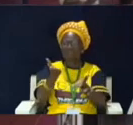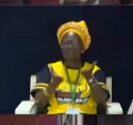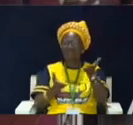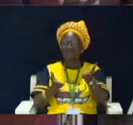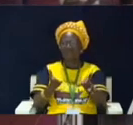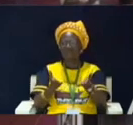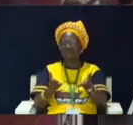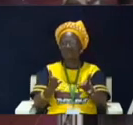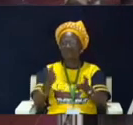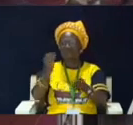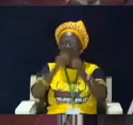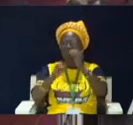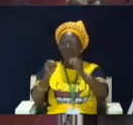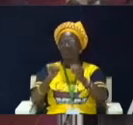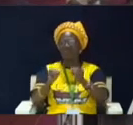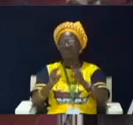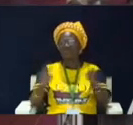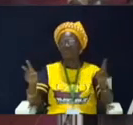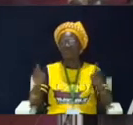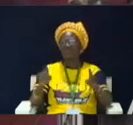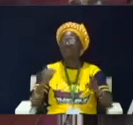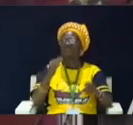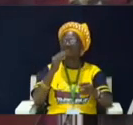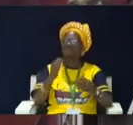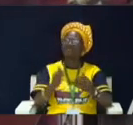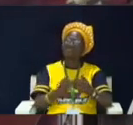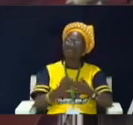Oh, very simple.